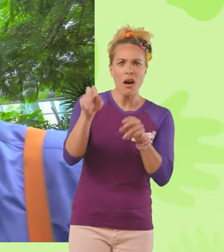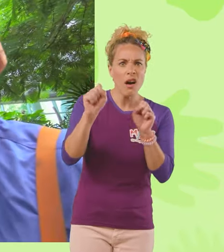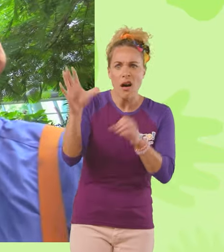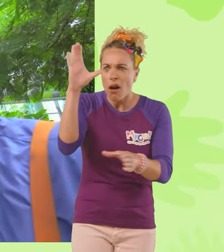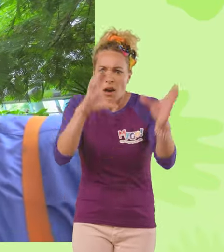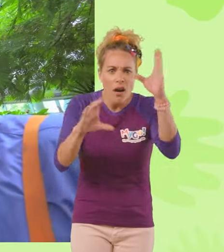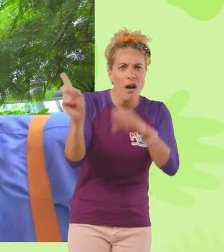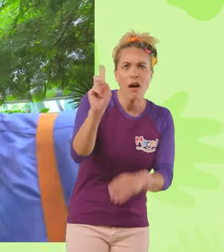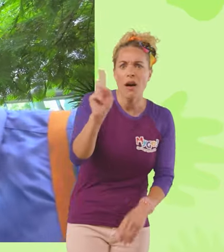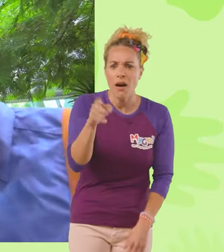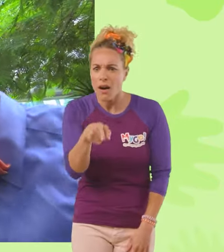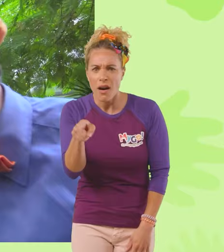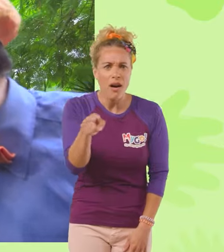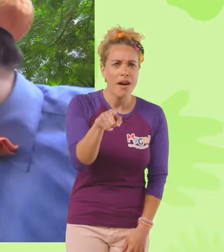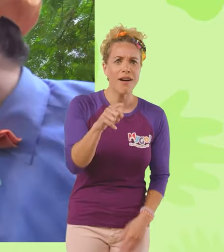find one?